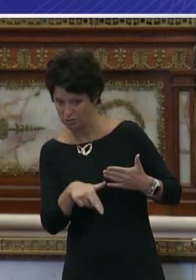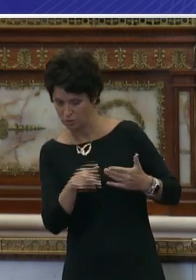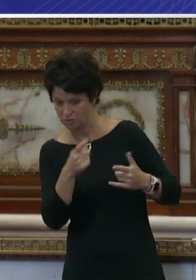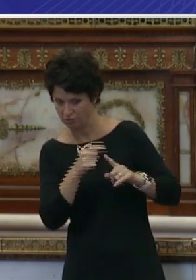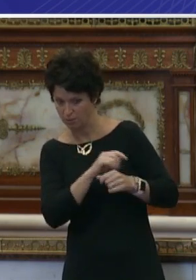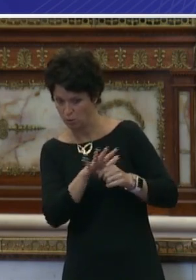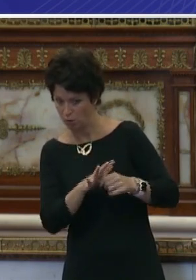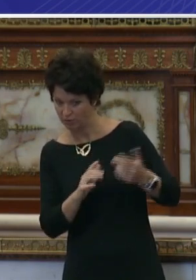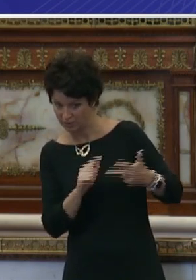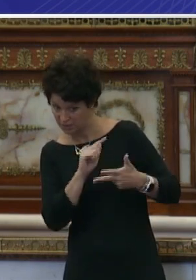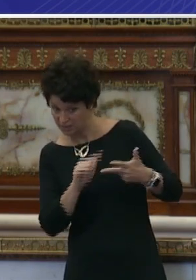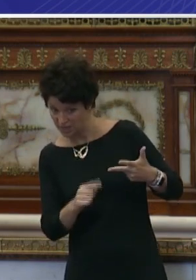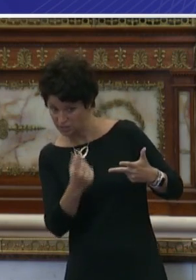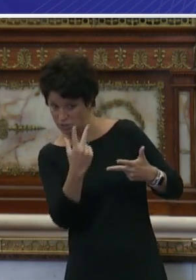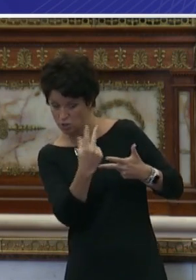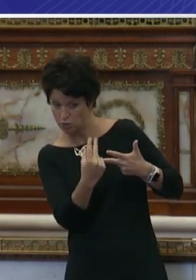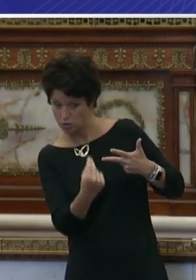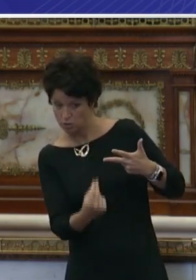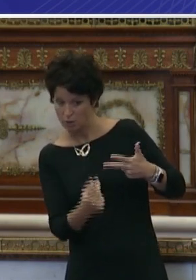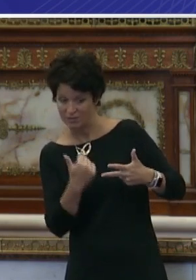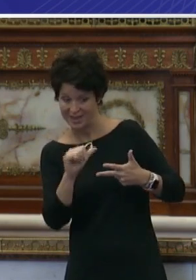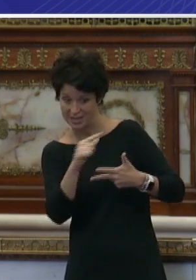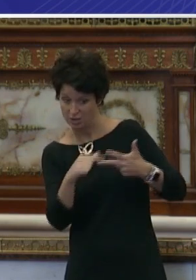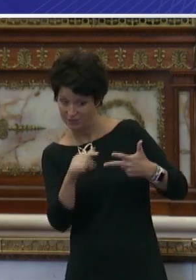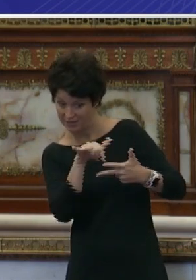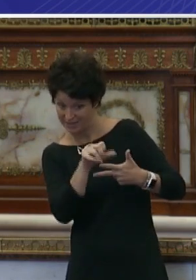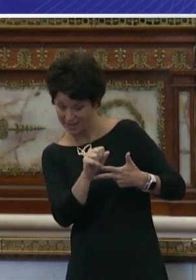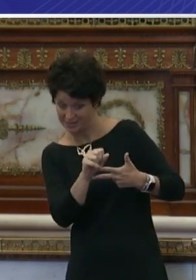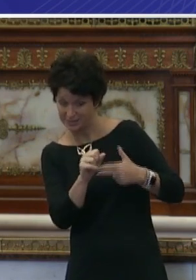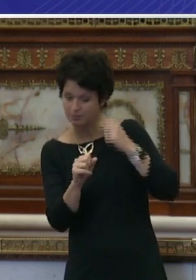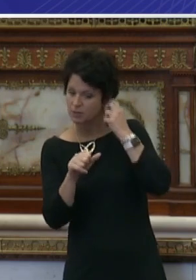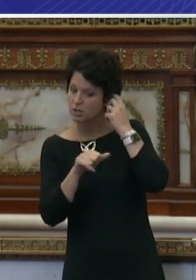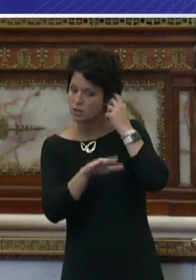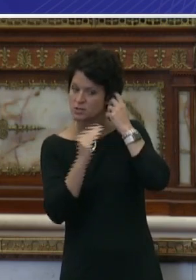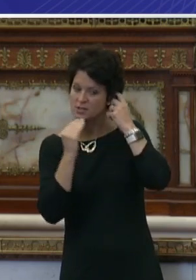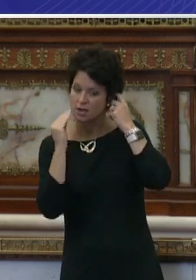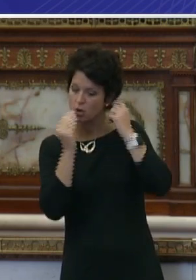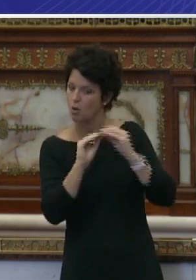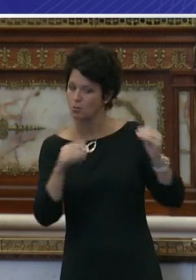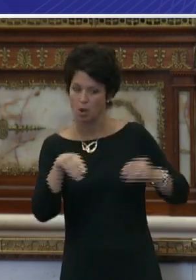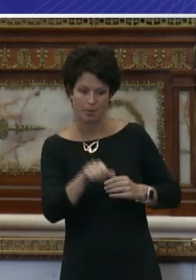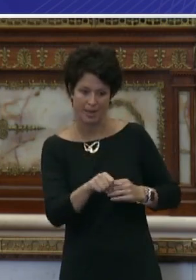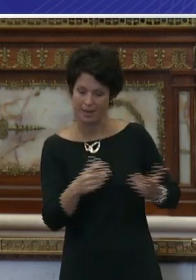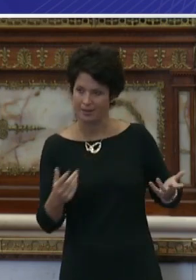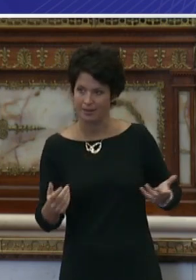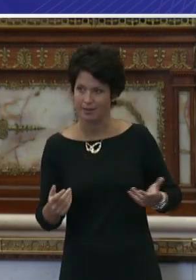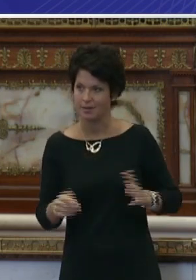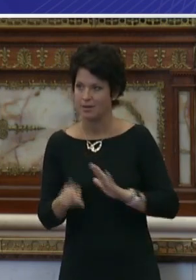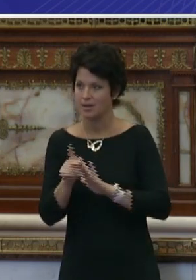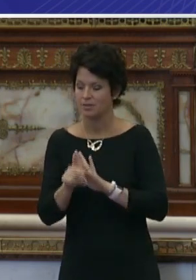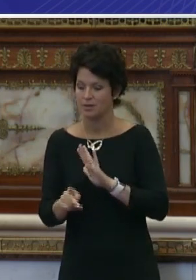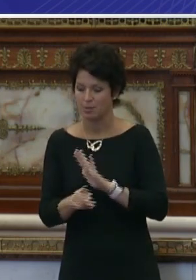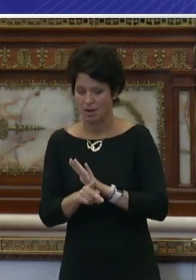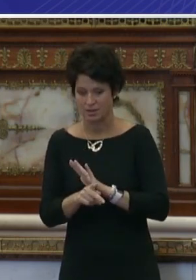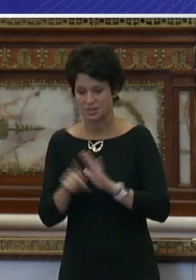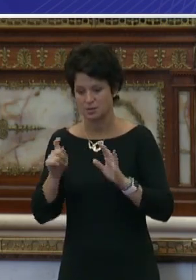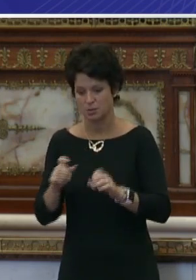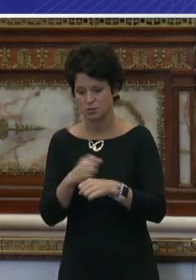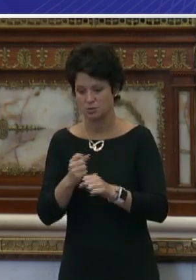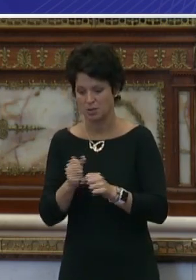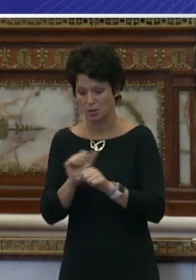test results. If you answer yes to any of those questions, you are sent home without pay. And while this policy is ostensibly meant to